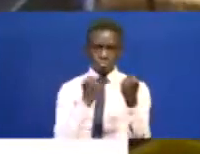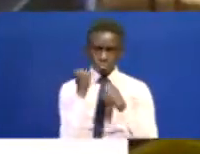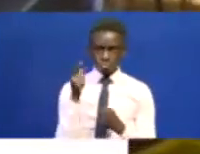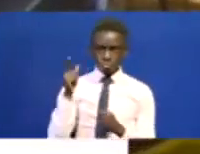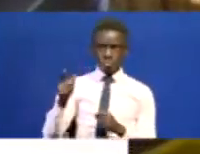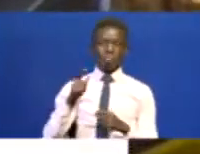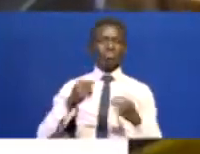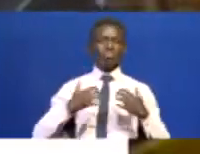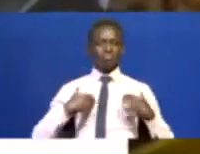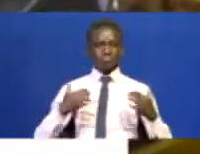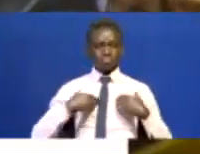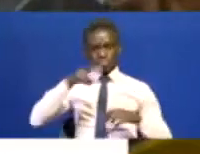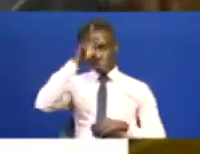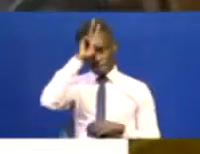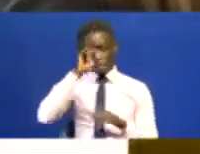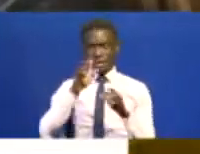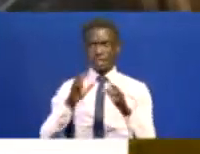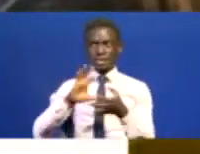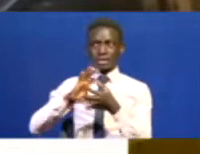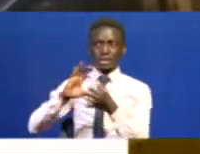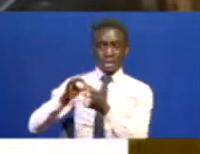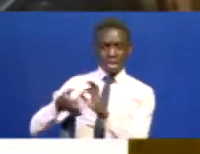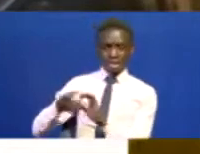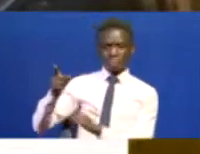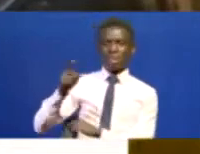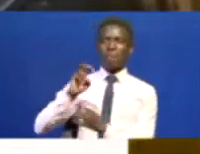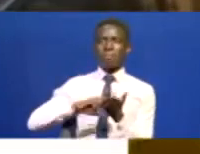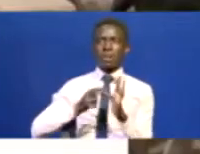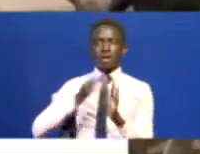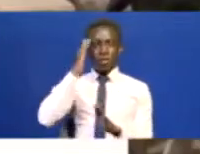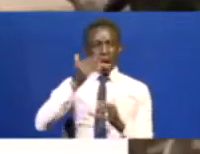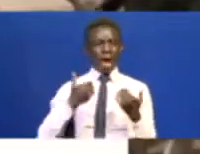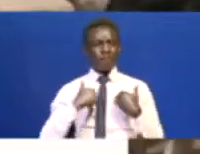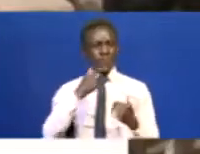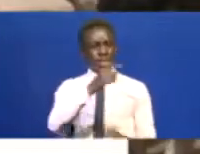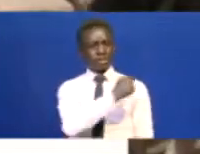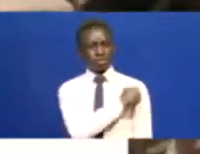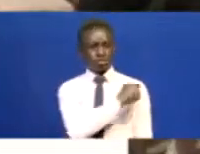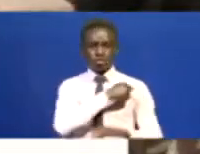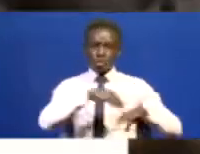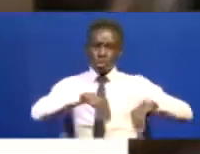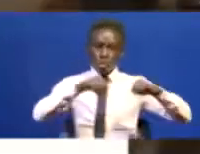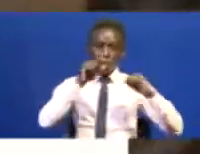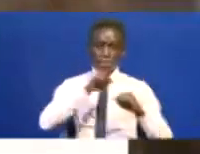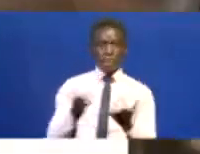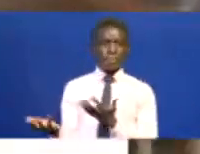plans are underway to anchor the Veterinary Council in law to regulate animal medicine.